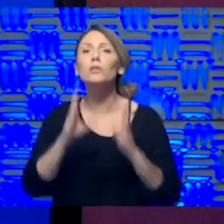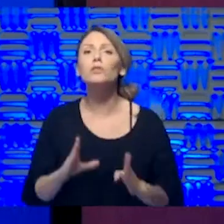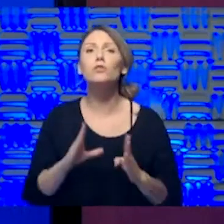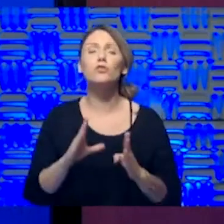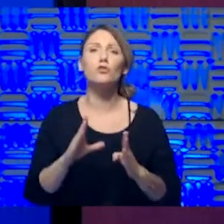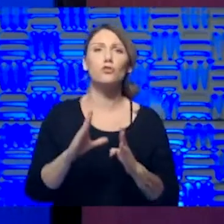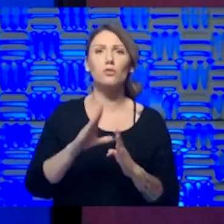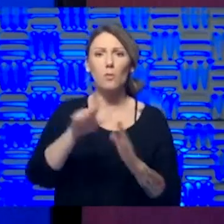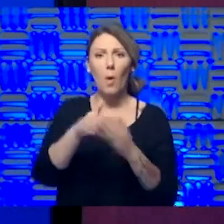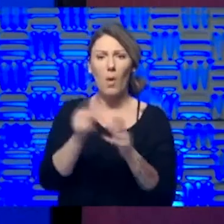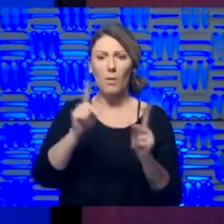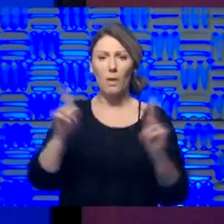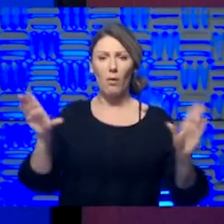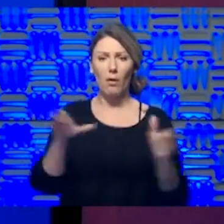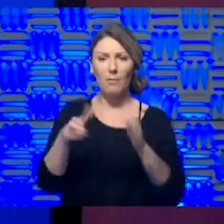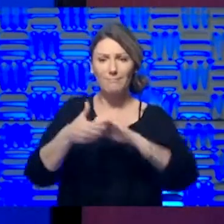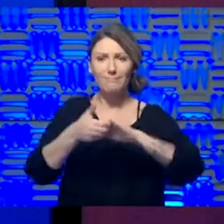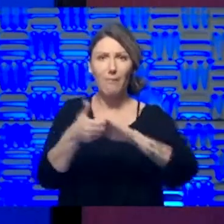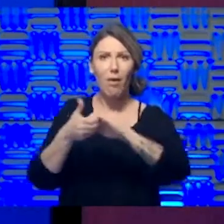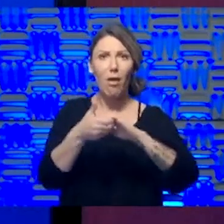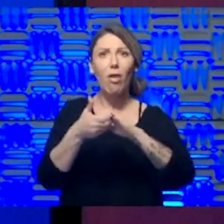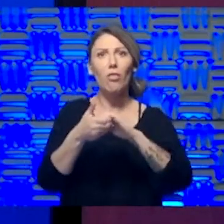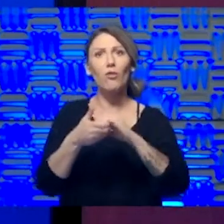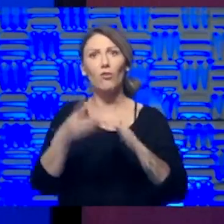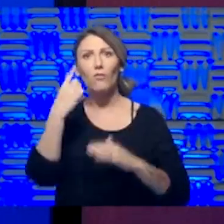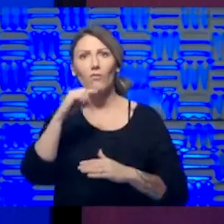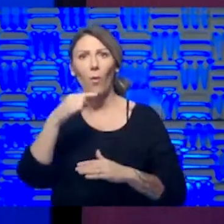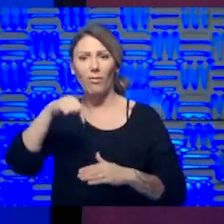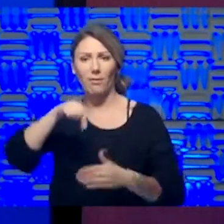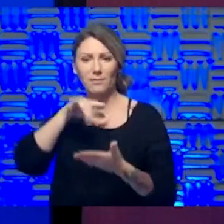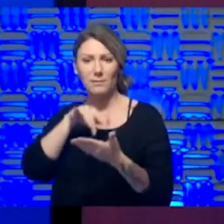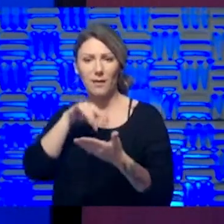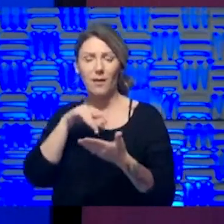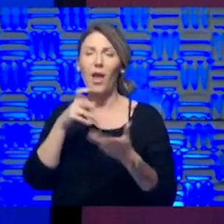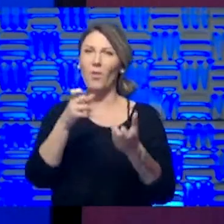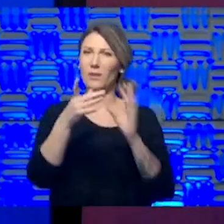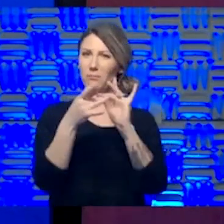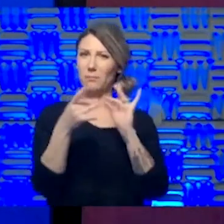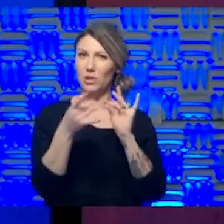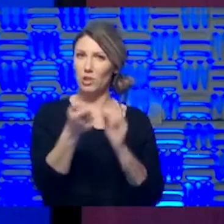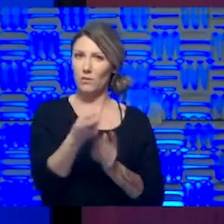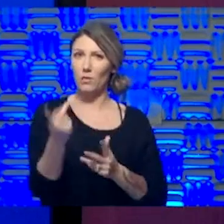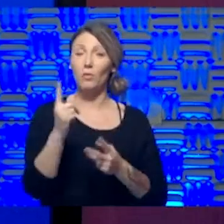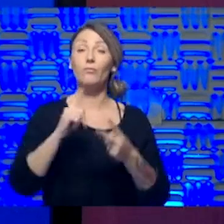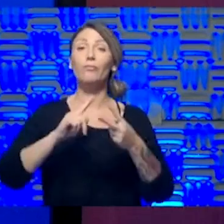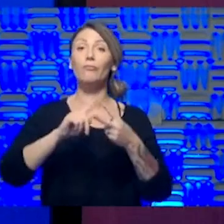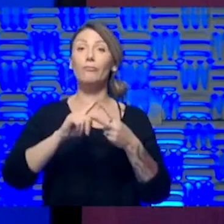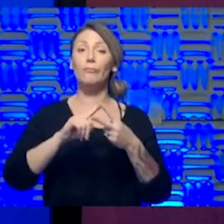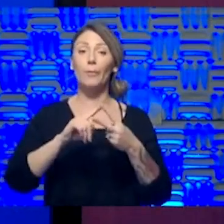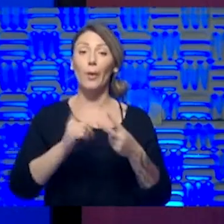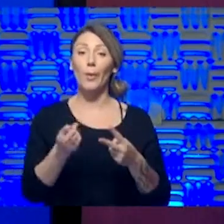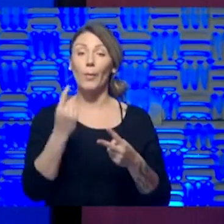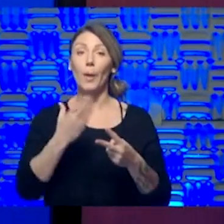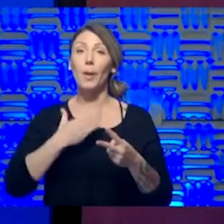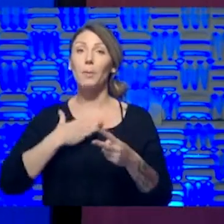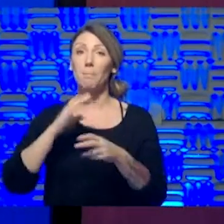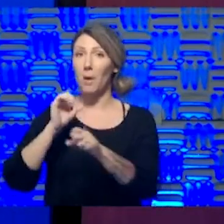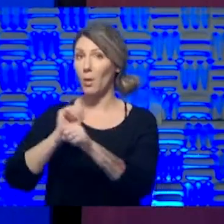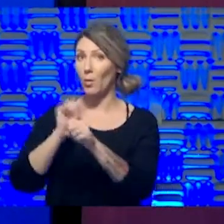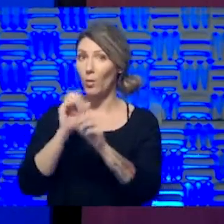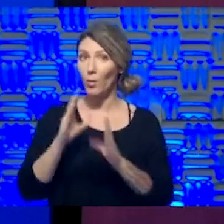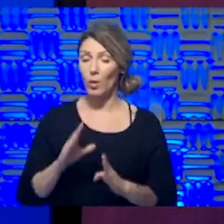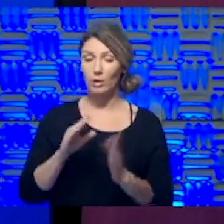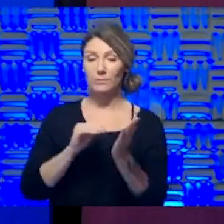these important studies. I'll just highlight a couple that I've been aware of or know about. One of my faculty, Dr. Greg Gann, is